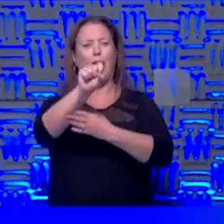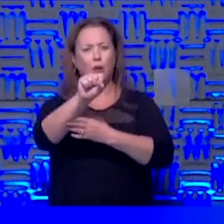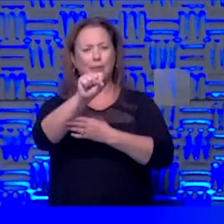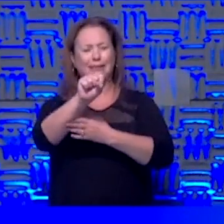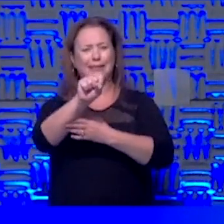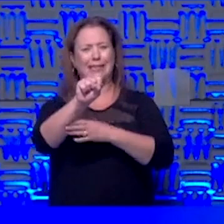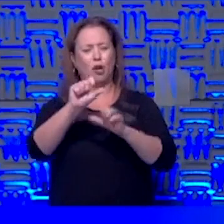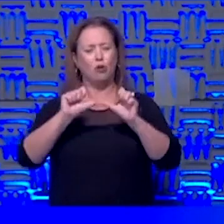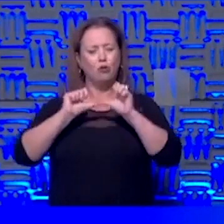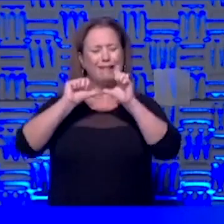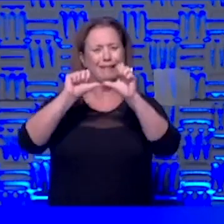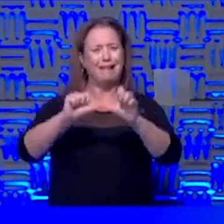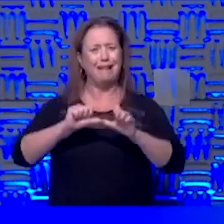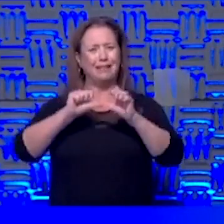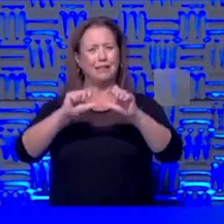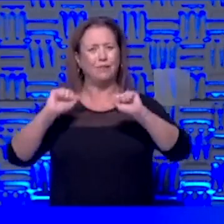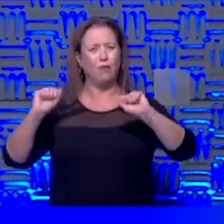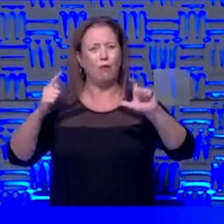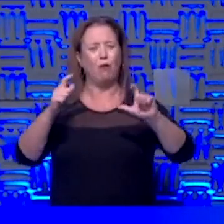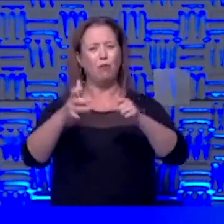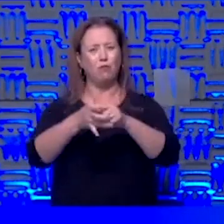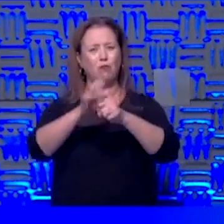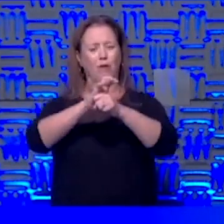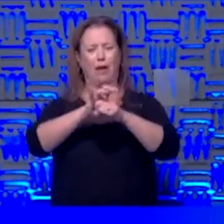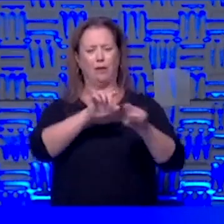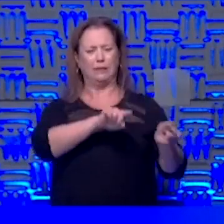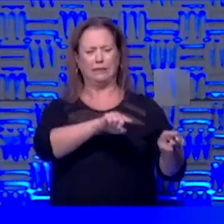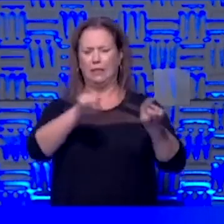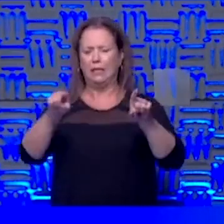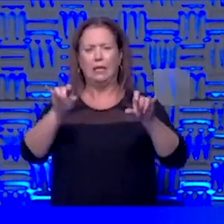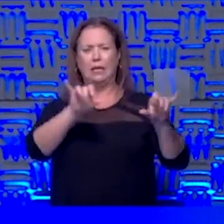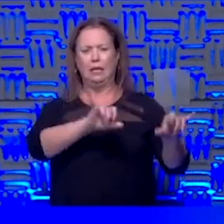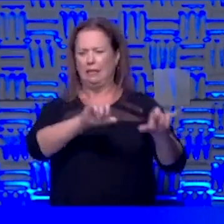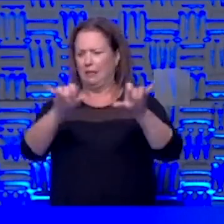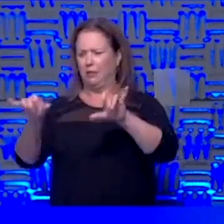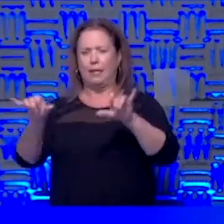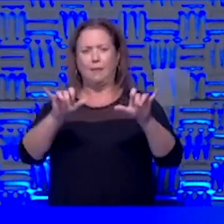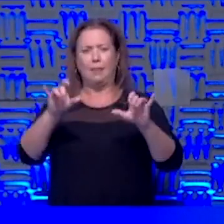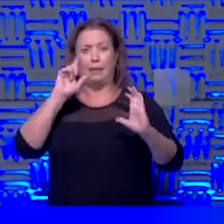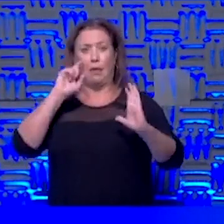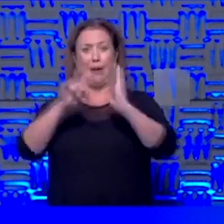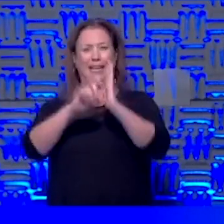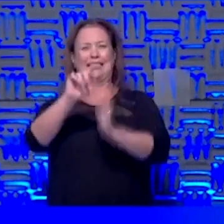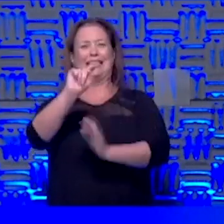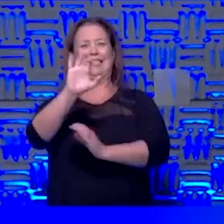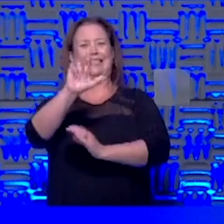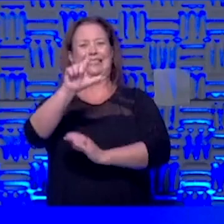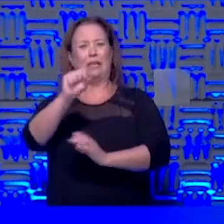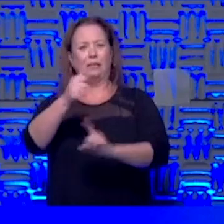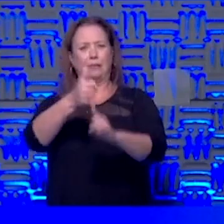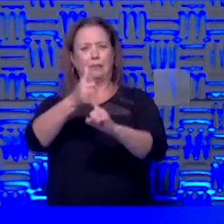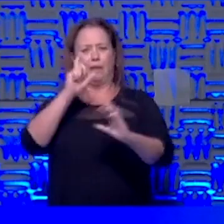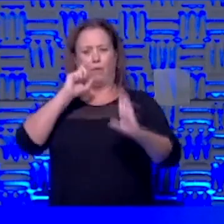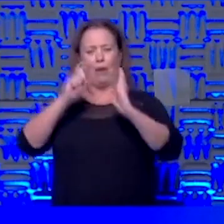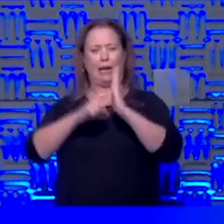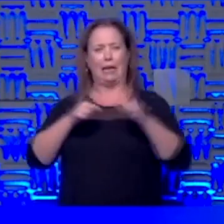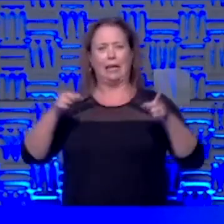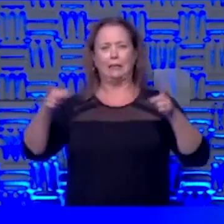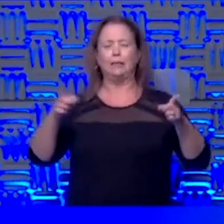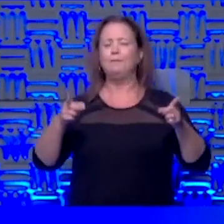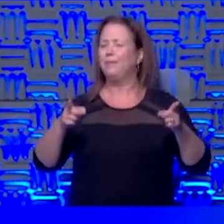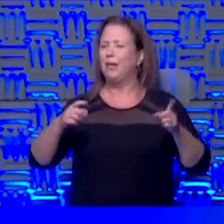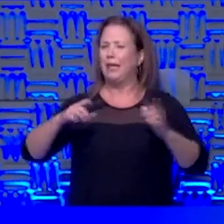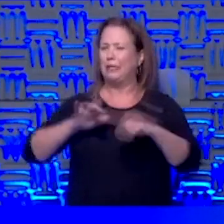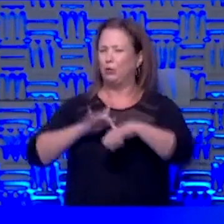are constant throughout all of these coronaviruses that maybe they recognize? I don't know that clinically it's too